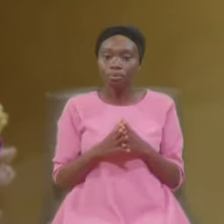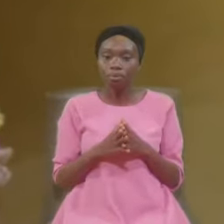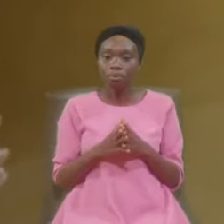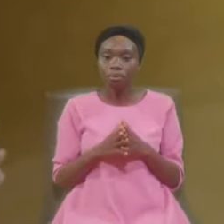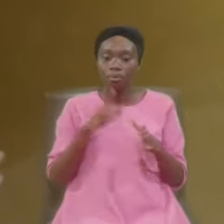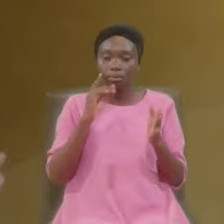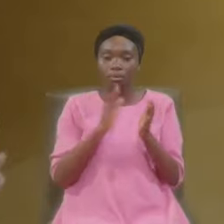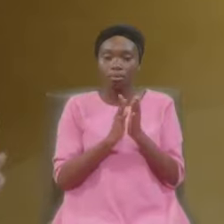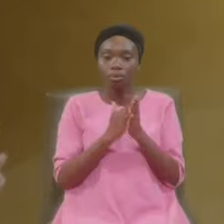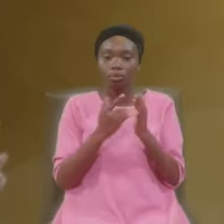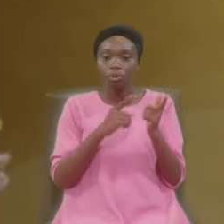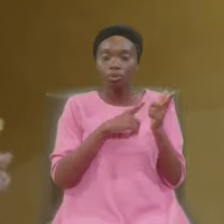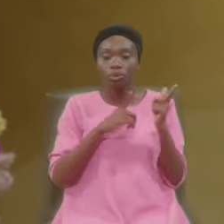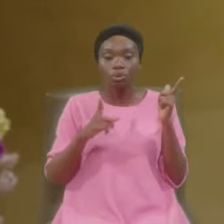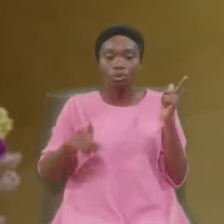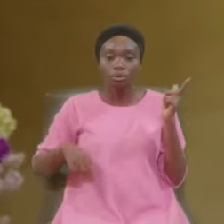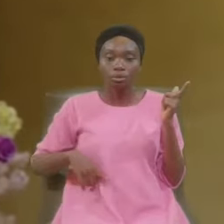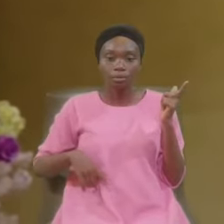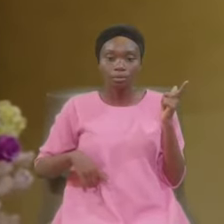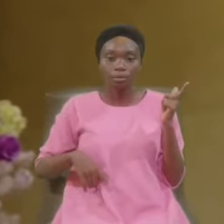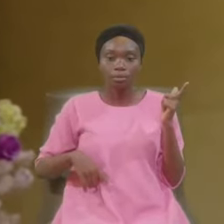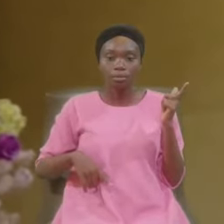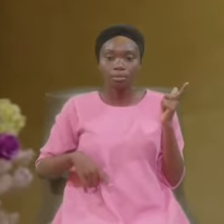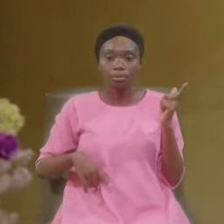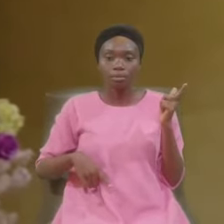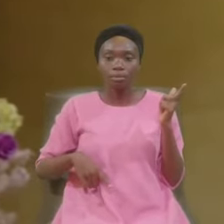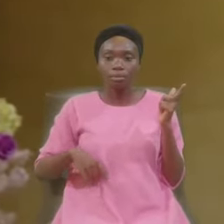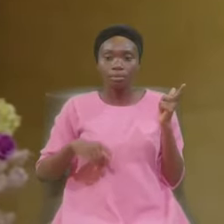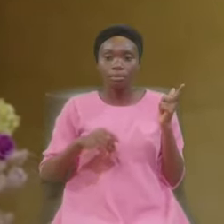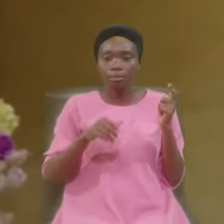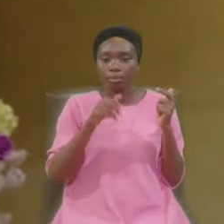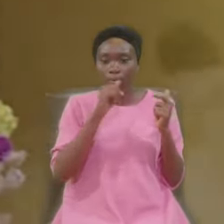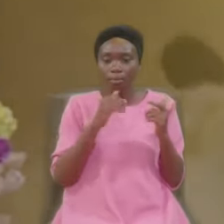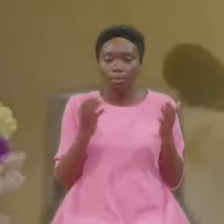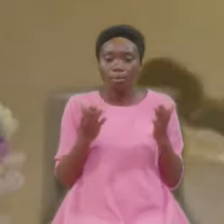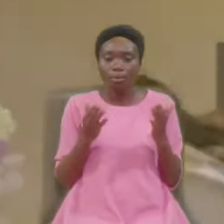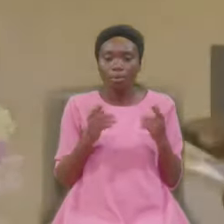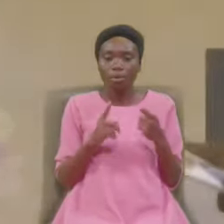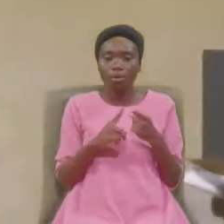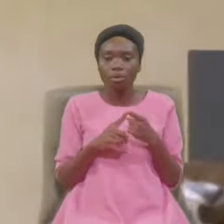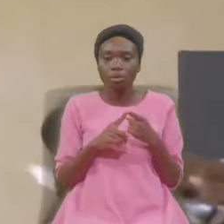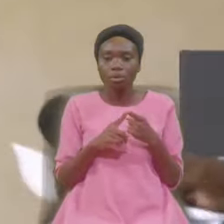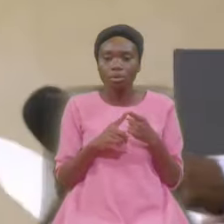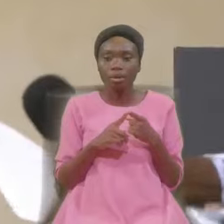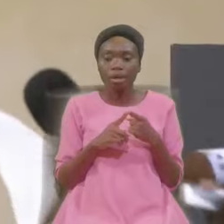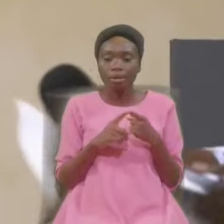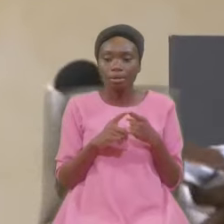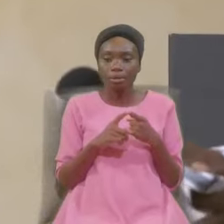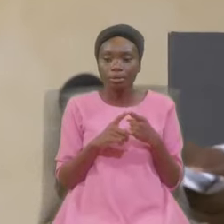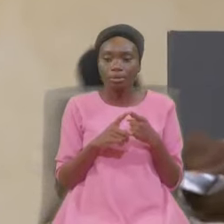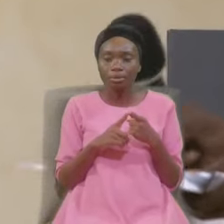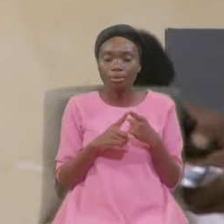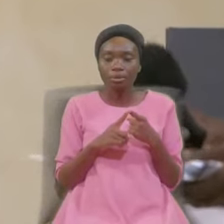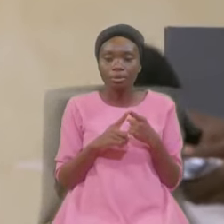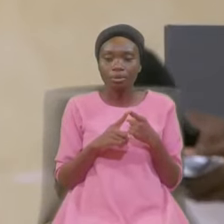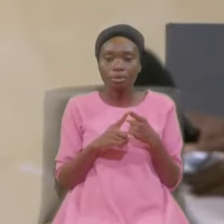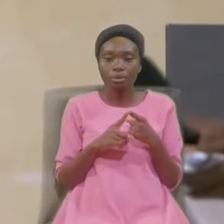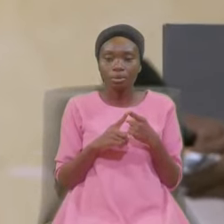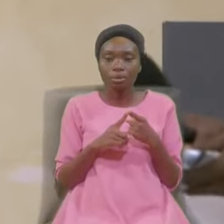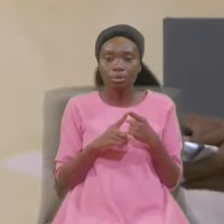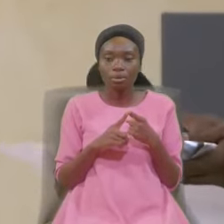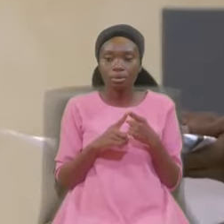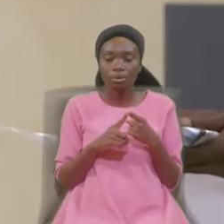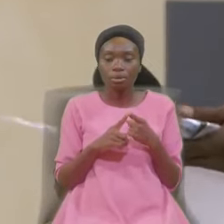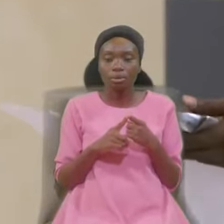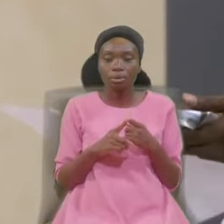Praise the Lord. My name is Brother Yusuf. I am from Otugu District,